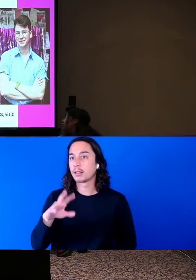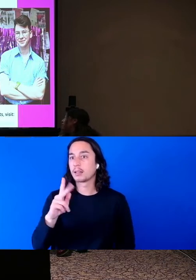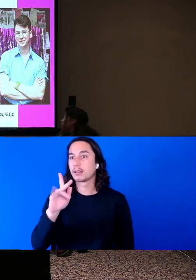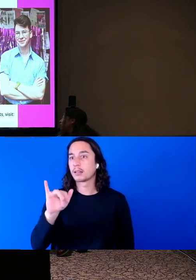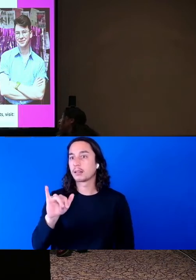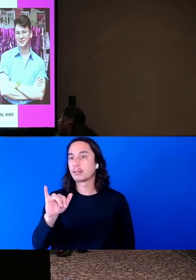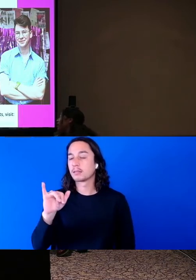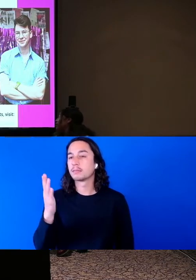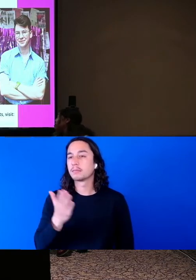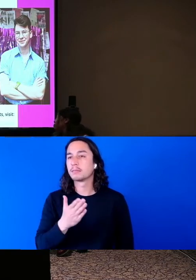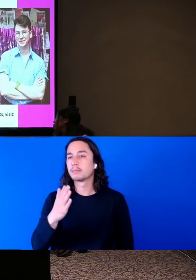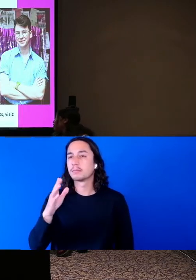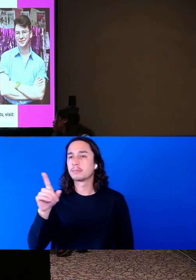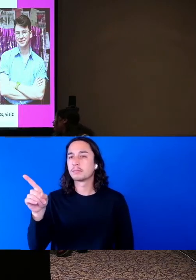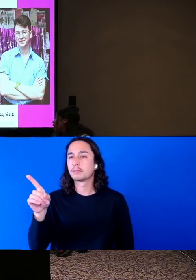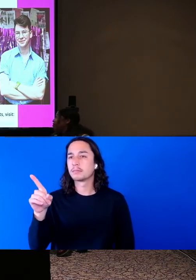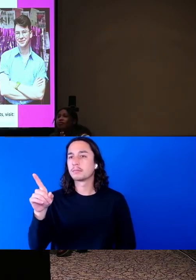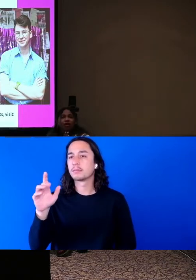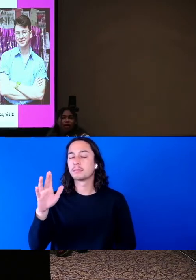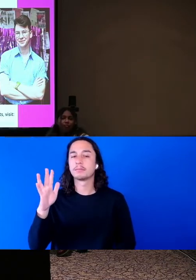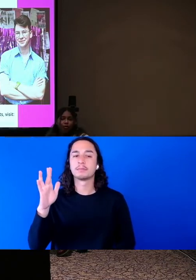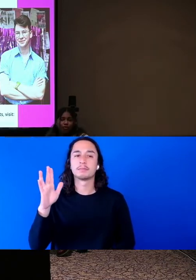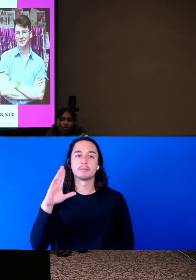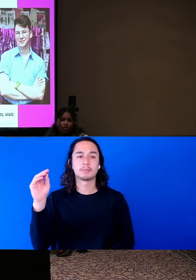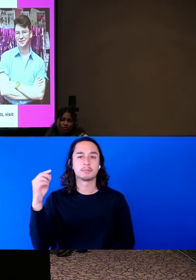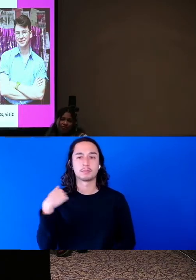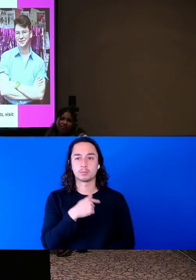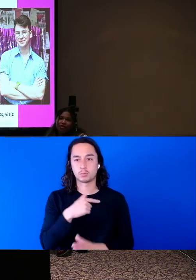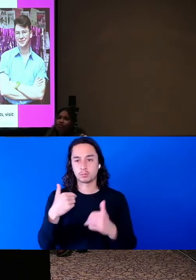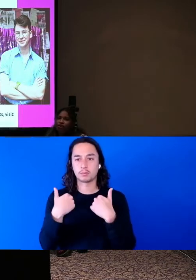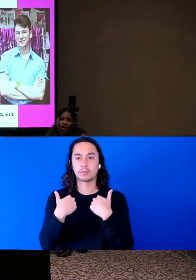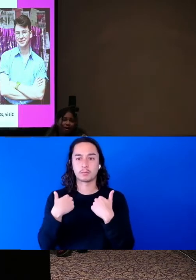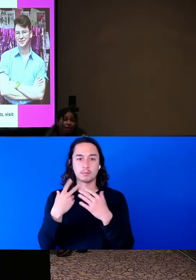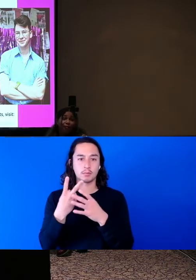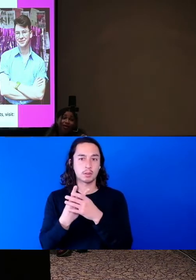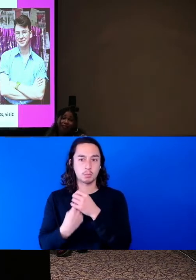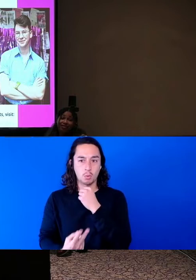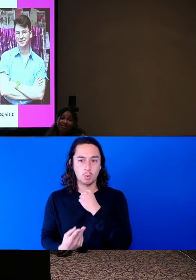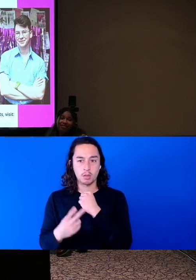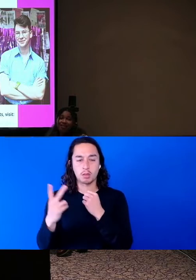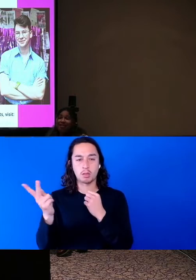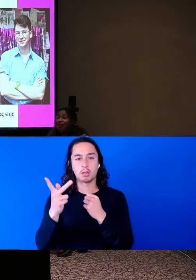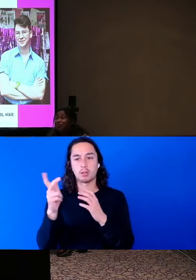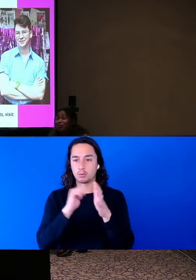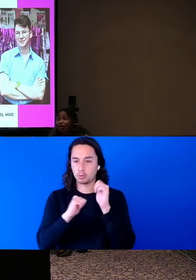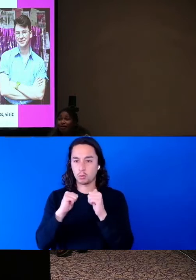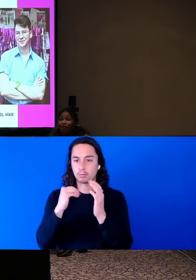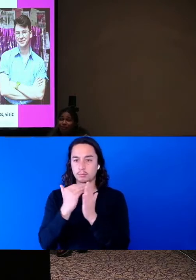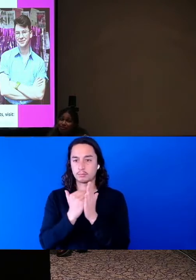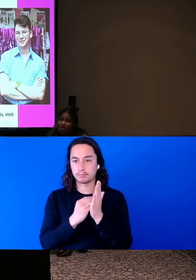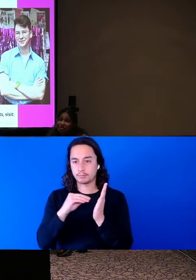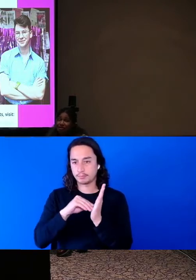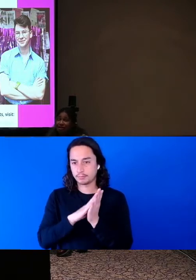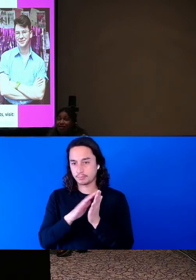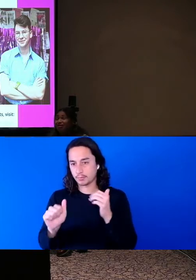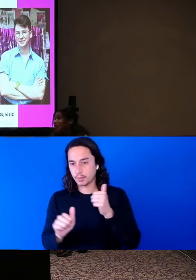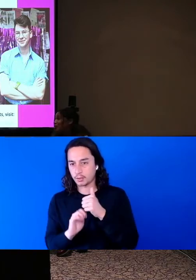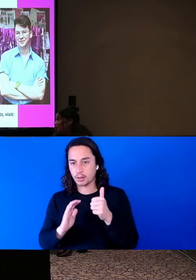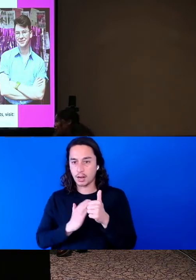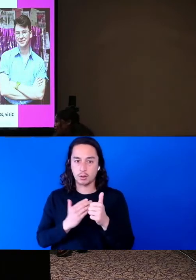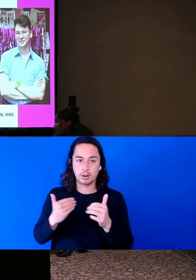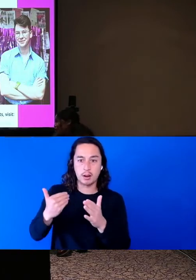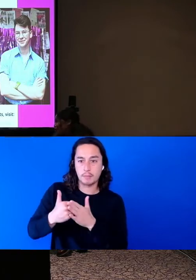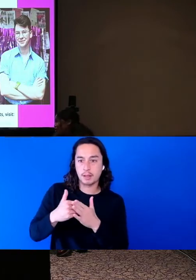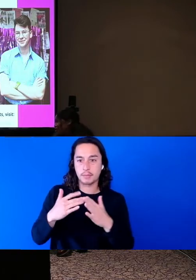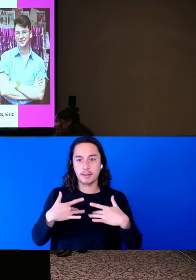kelly-strayhorn.org, and we have both of these shows listed under our upcoming events. So we really hope that we'll see you there.